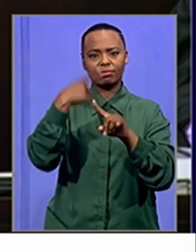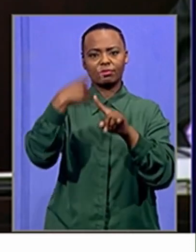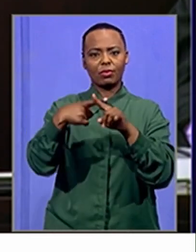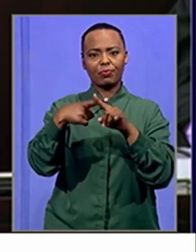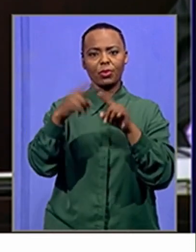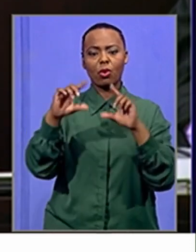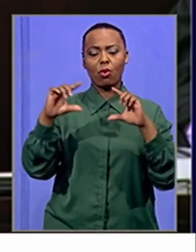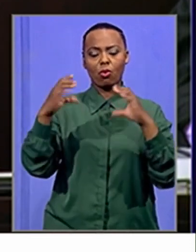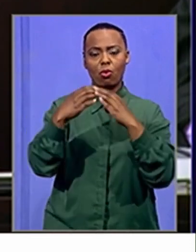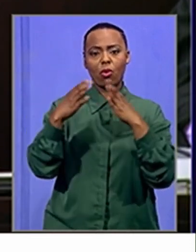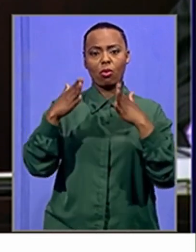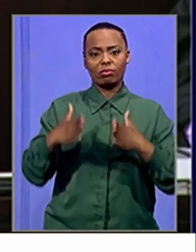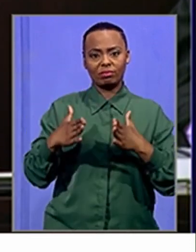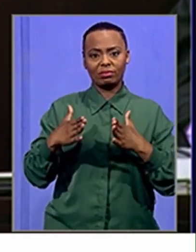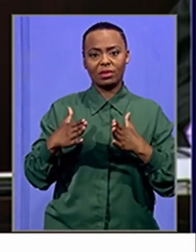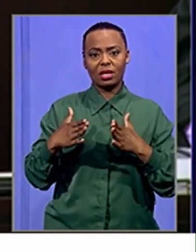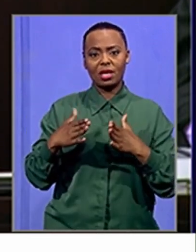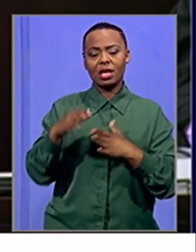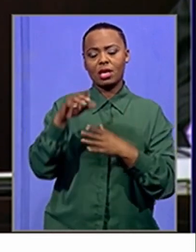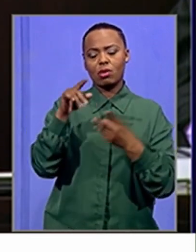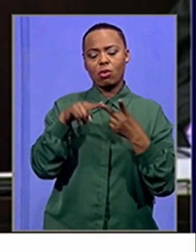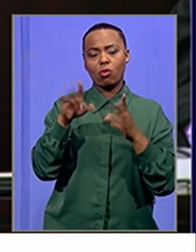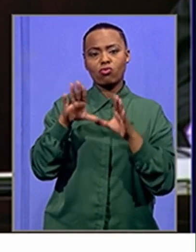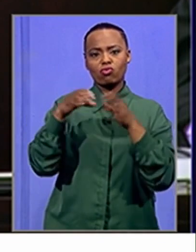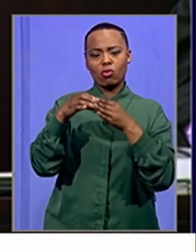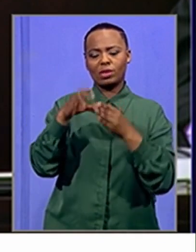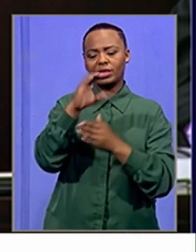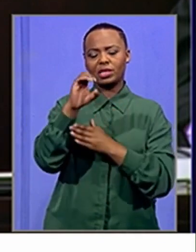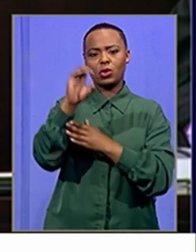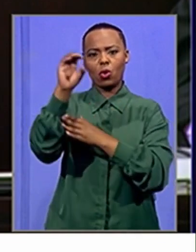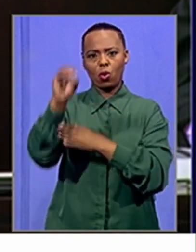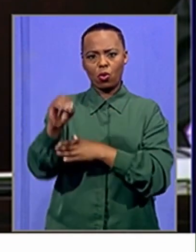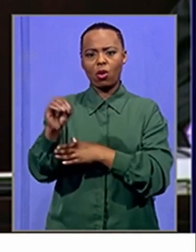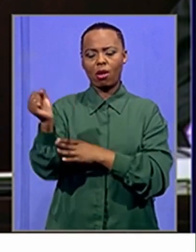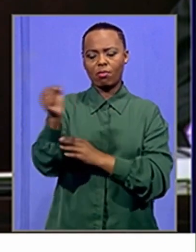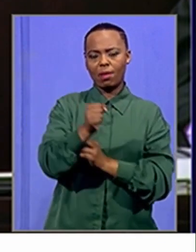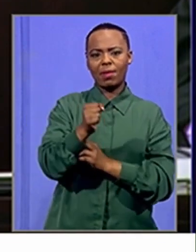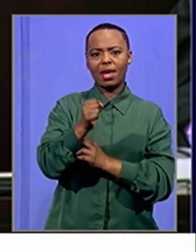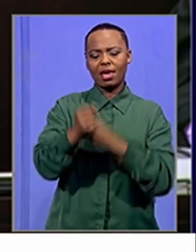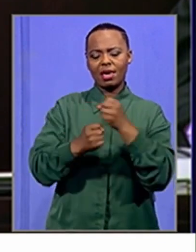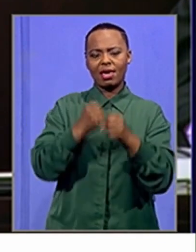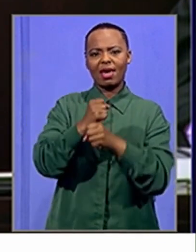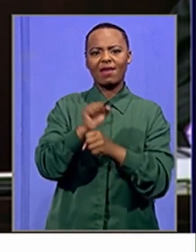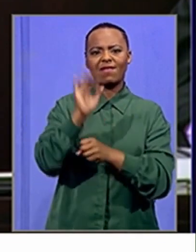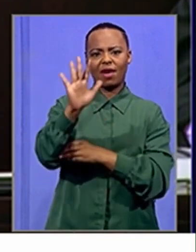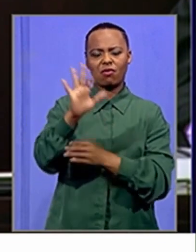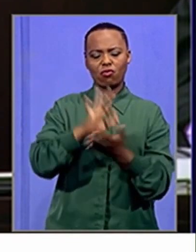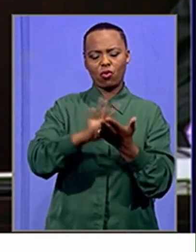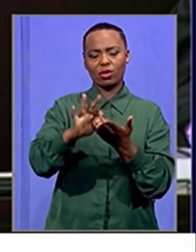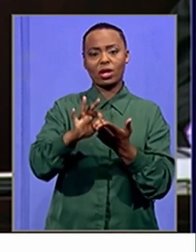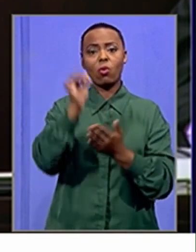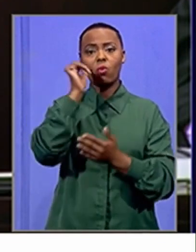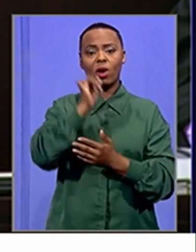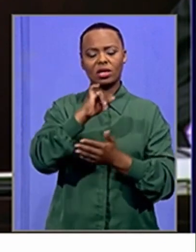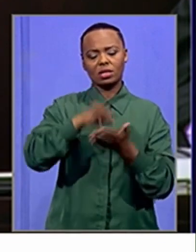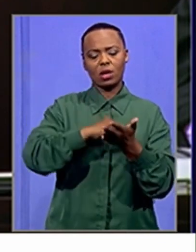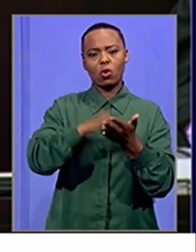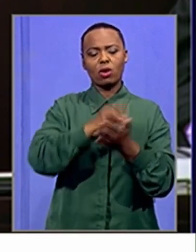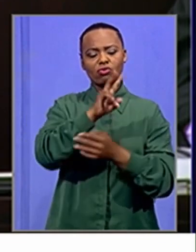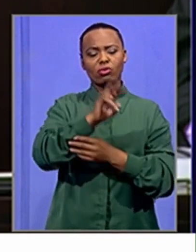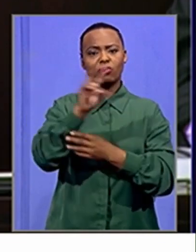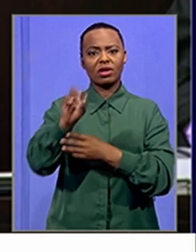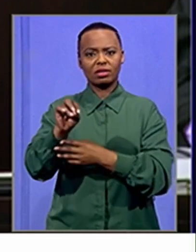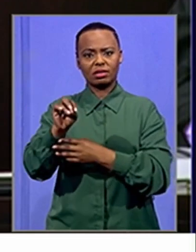Eskom, the Group CEO was appointed on a 5-year contract in January 2020.